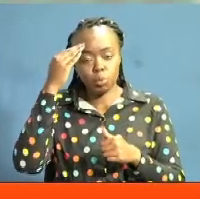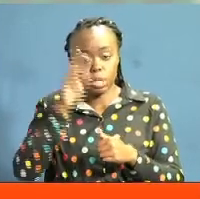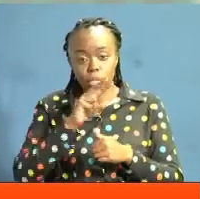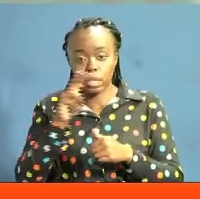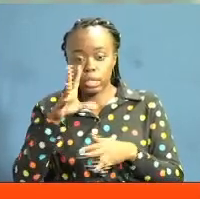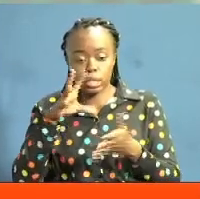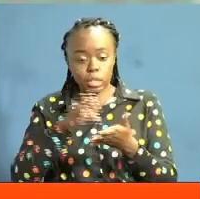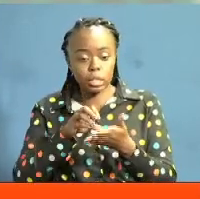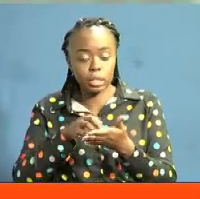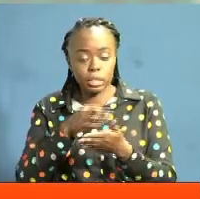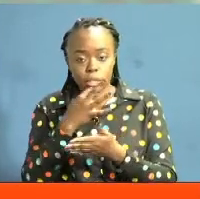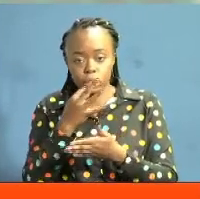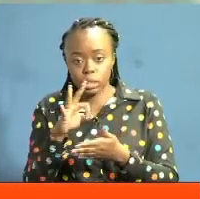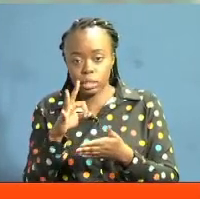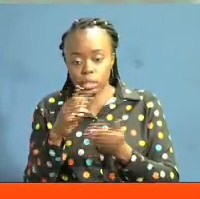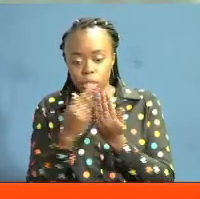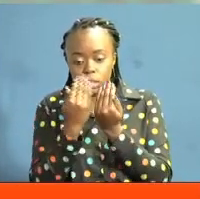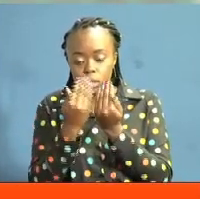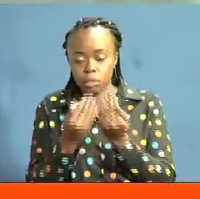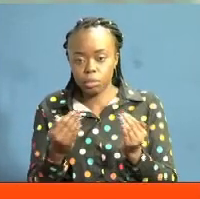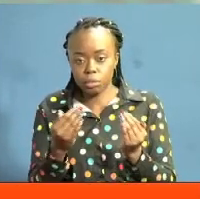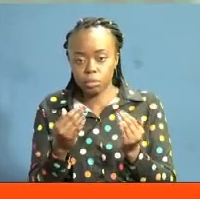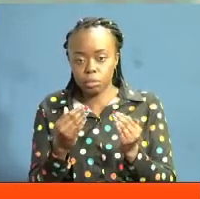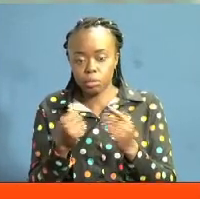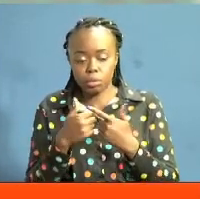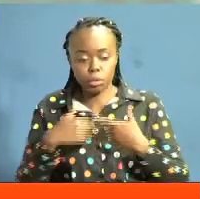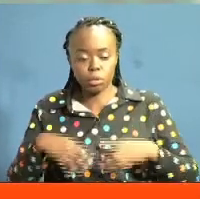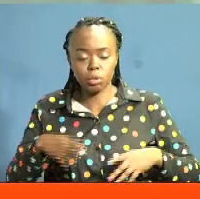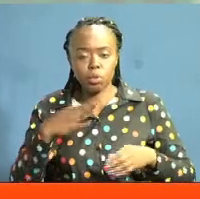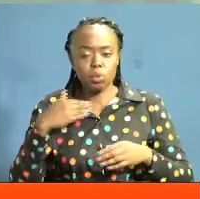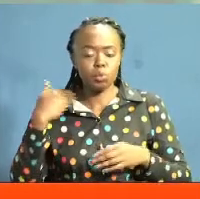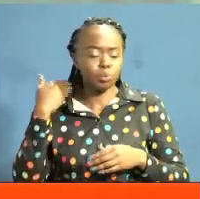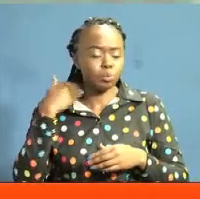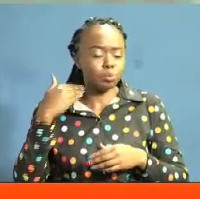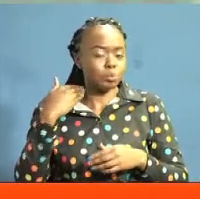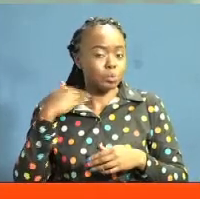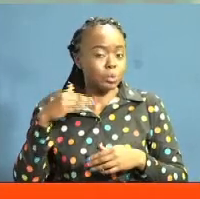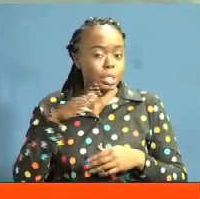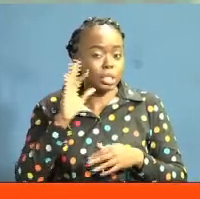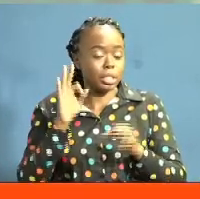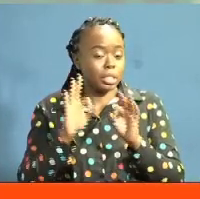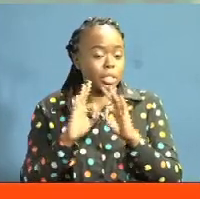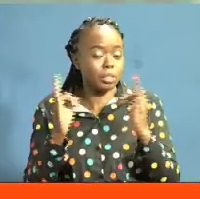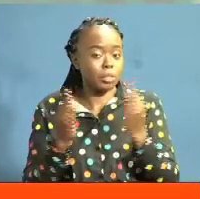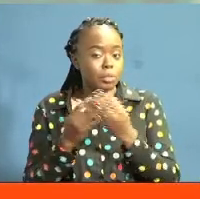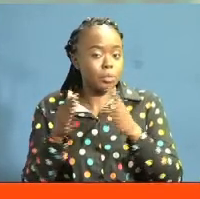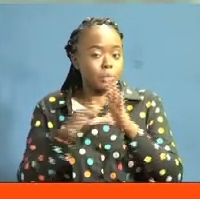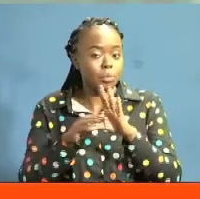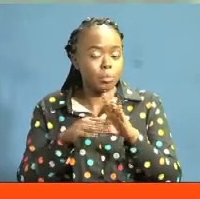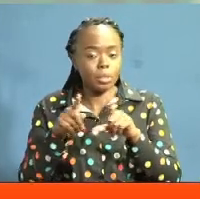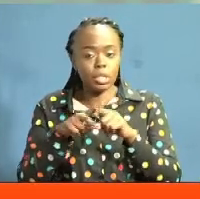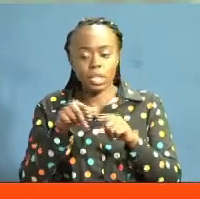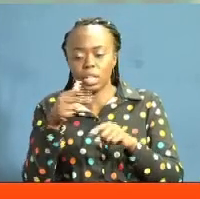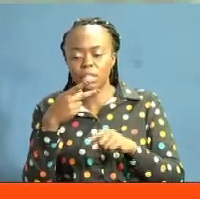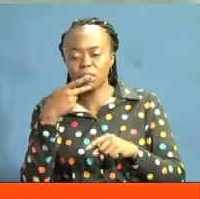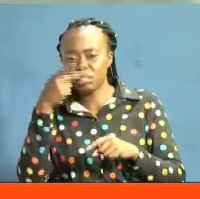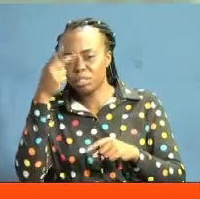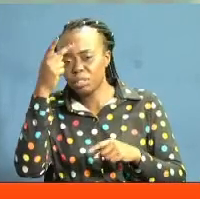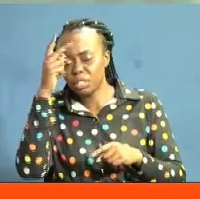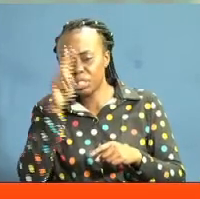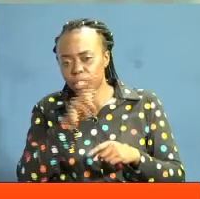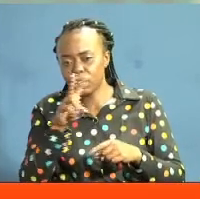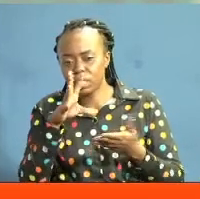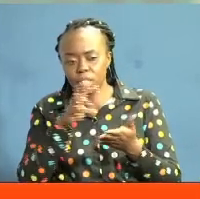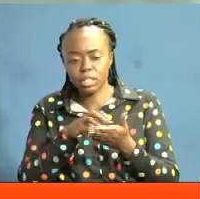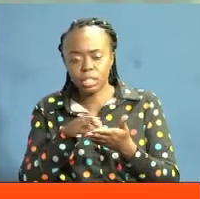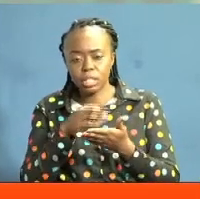seen cases of young teenagers killing their grandmothers, killing their, stabbing their parents. We have seen even